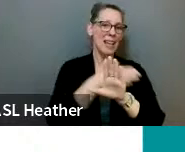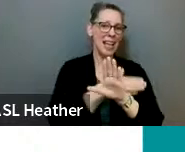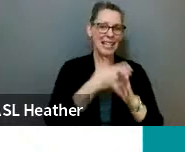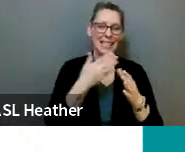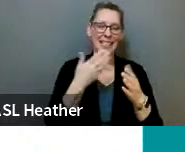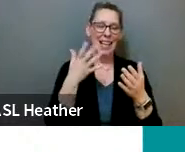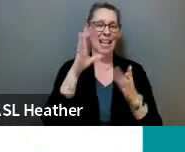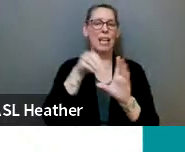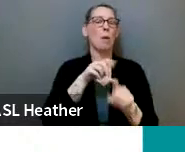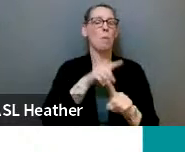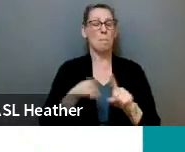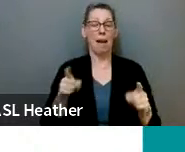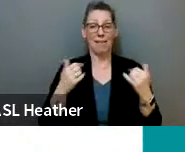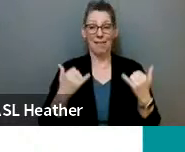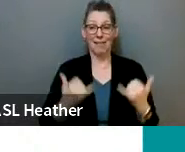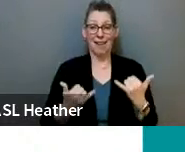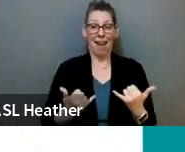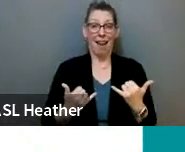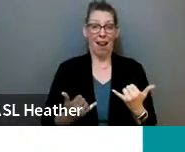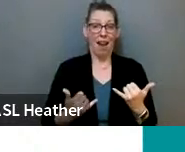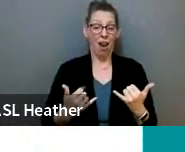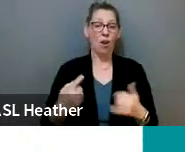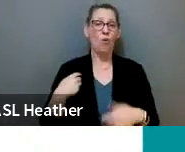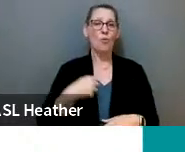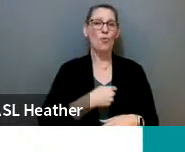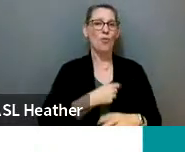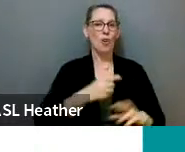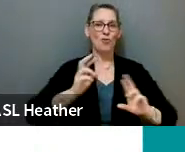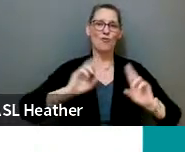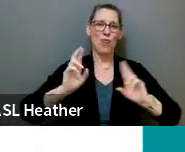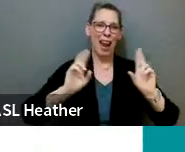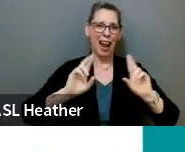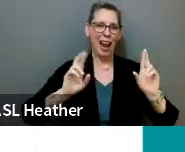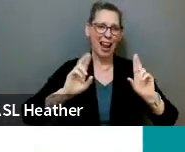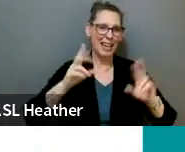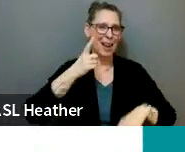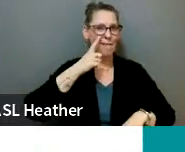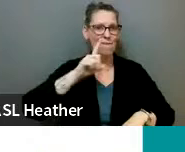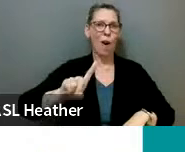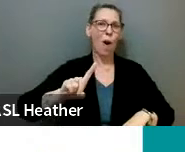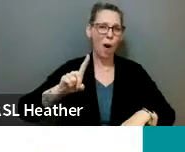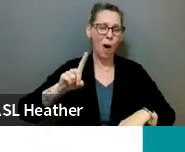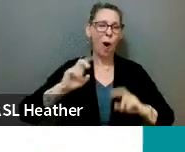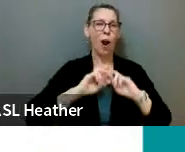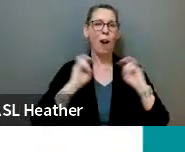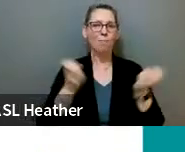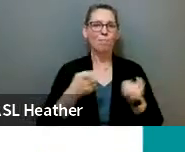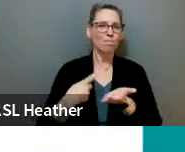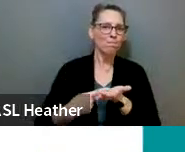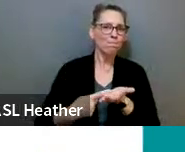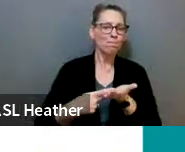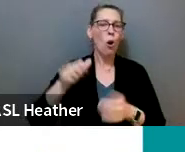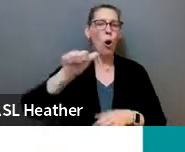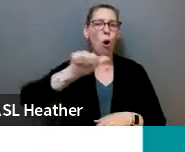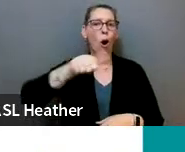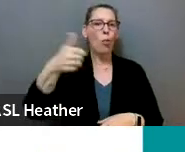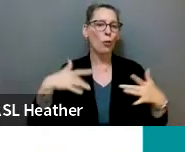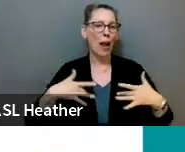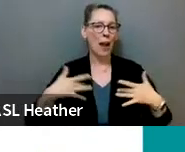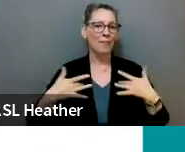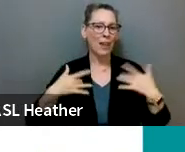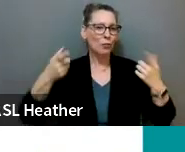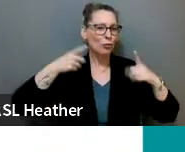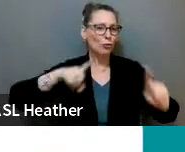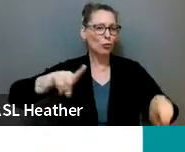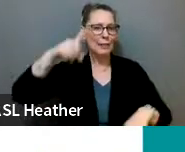a place where we are getting ready for tabling at other events over the summer and into the